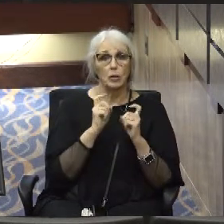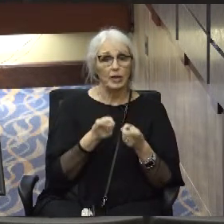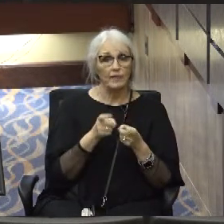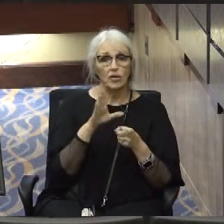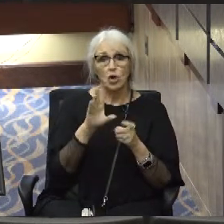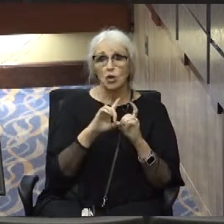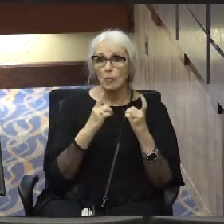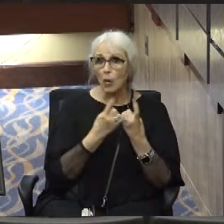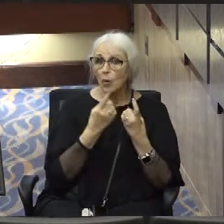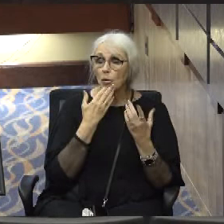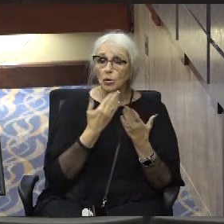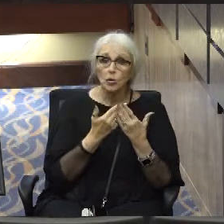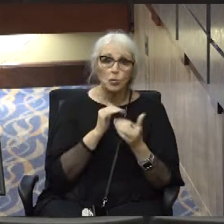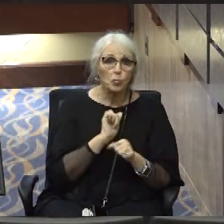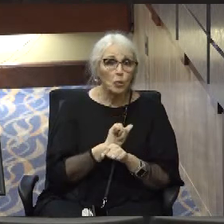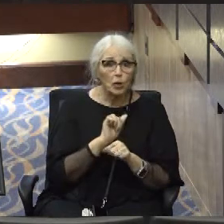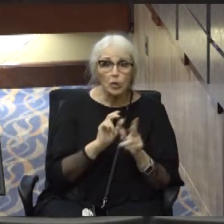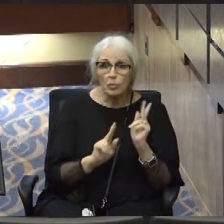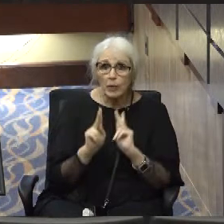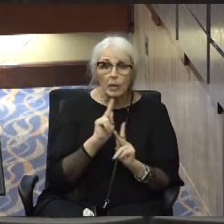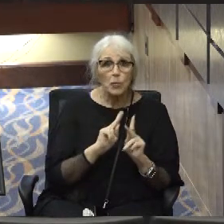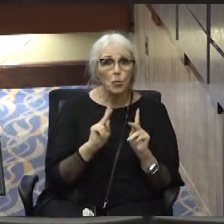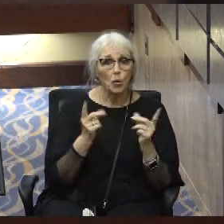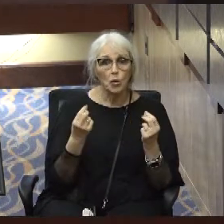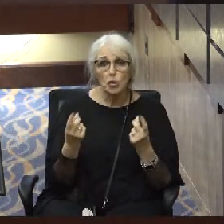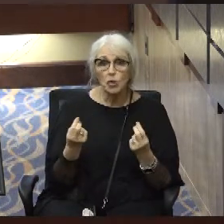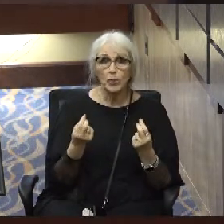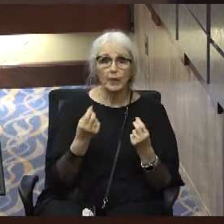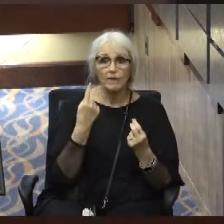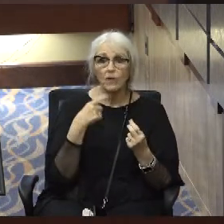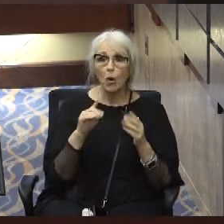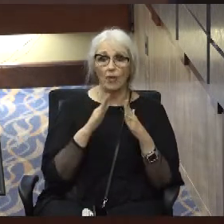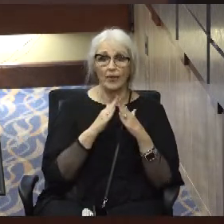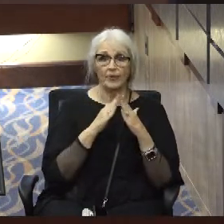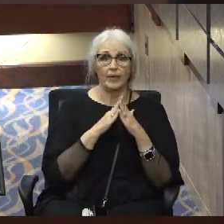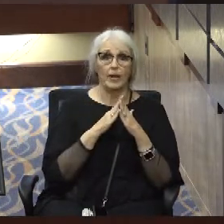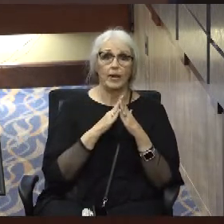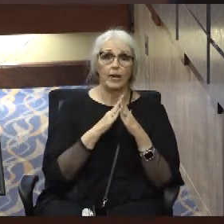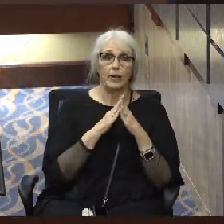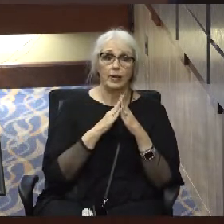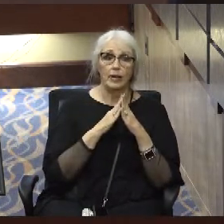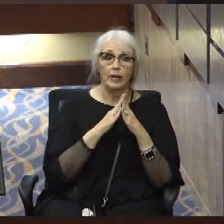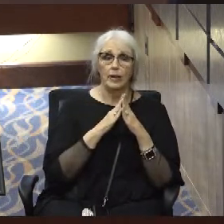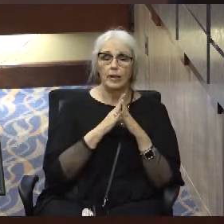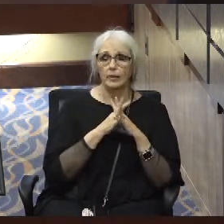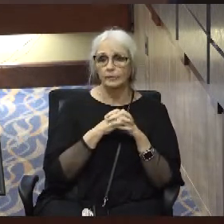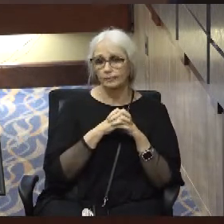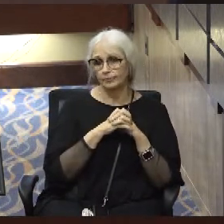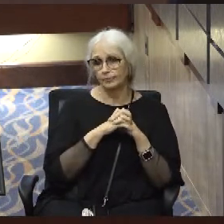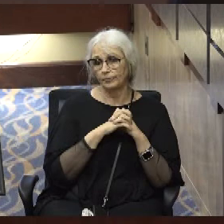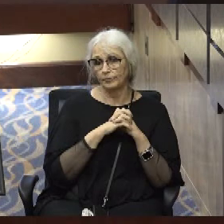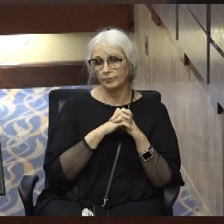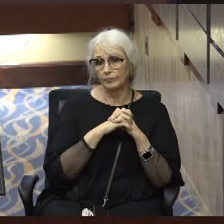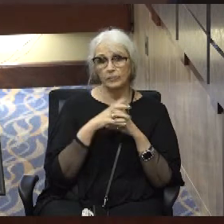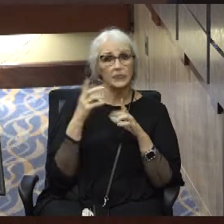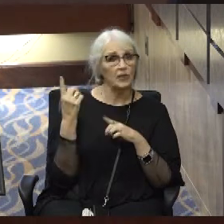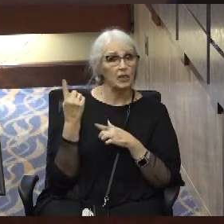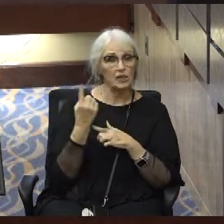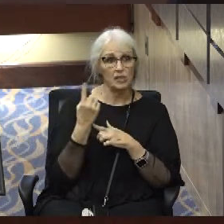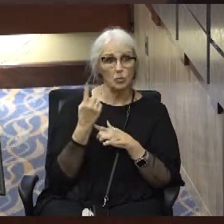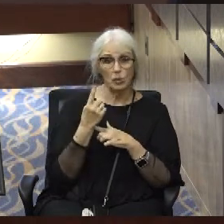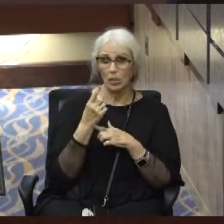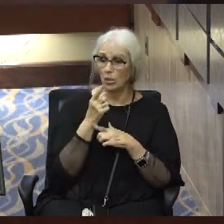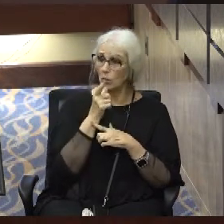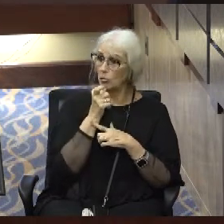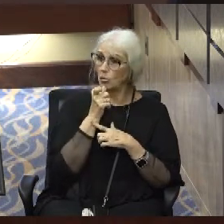good work that your folks are doing out there for the city. I think that as someone who,